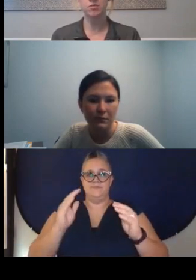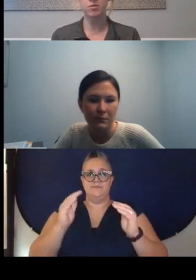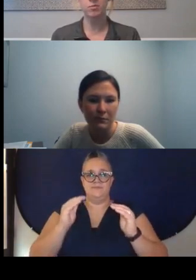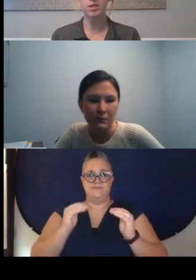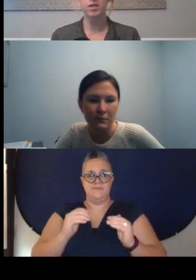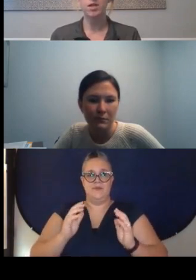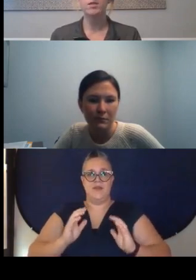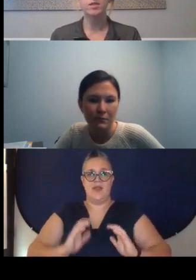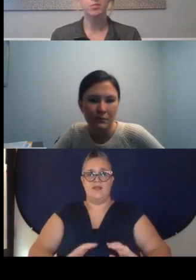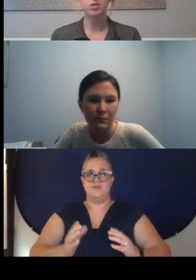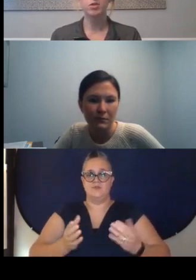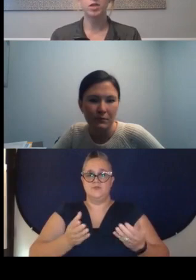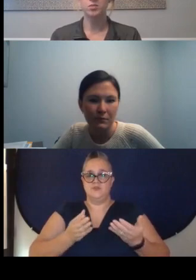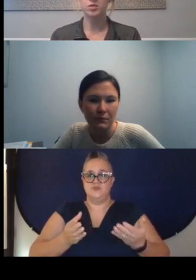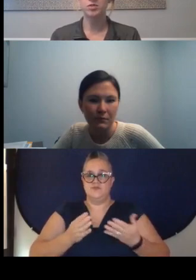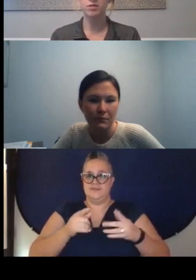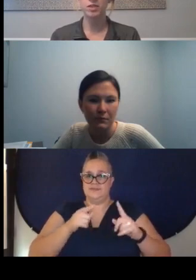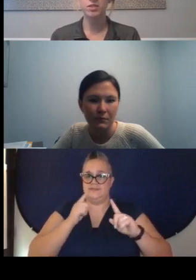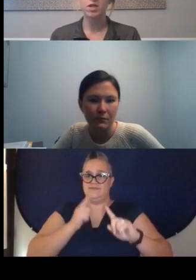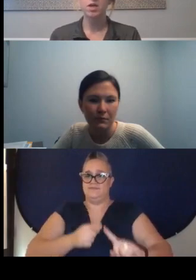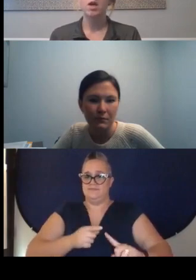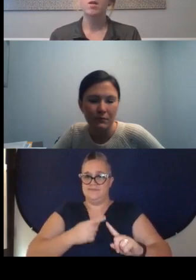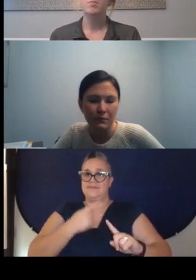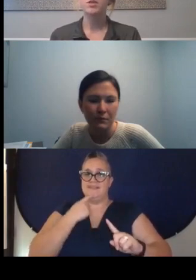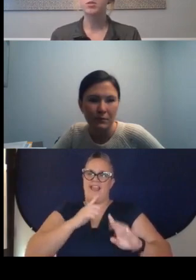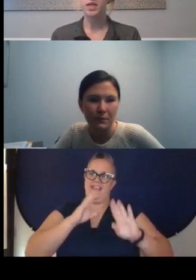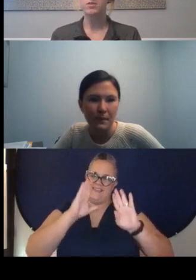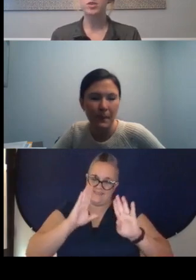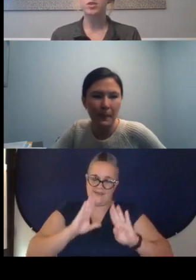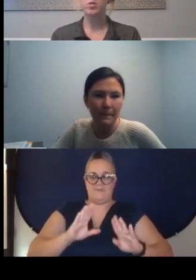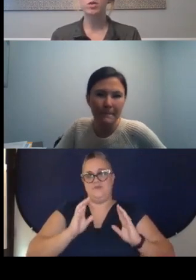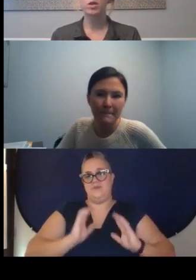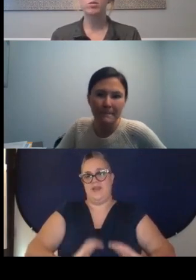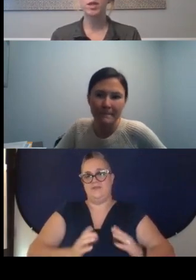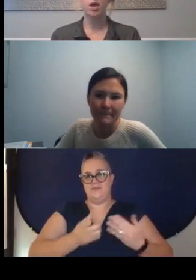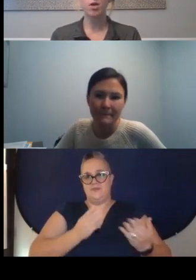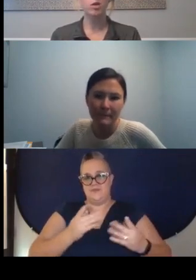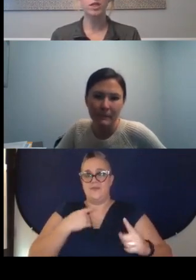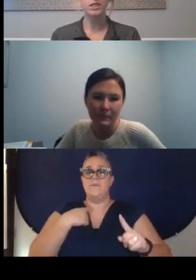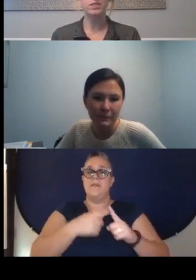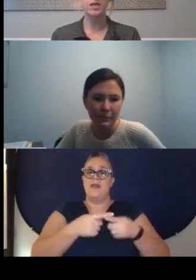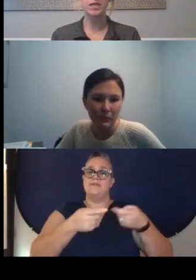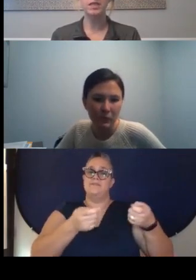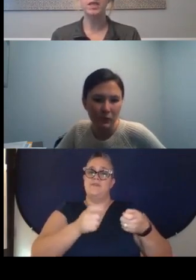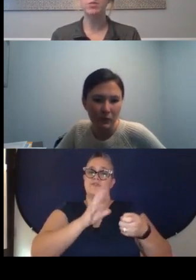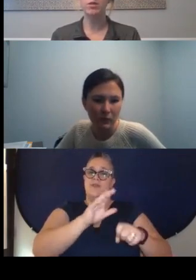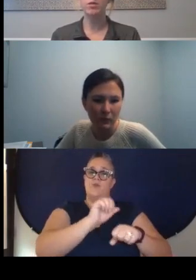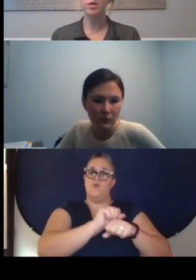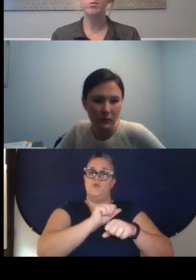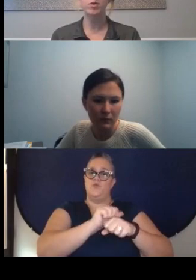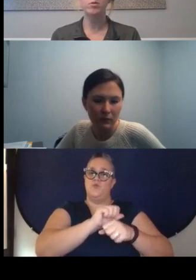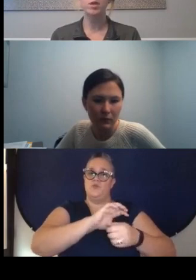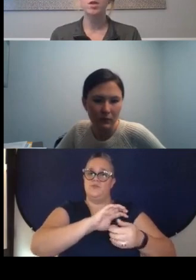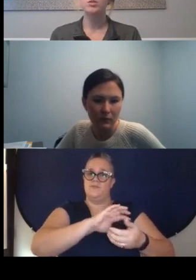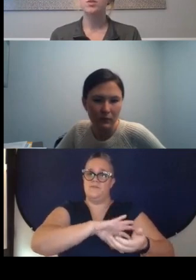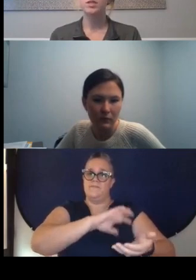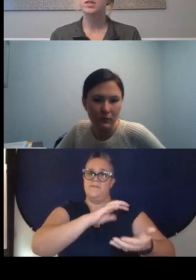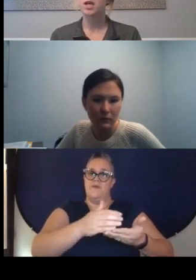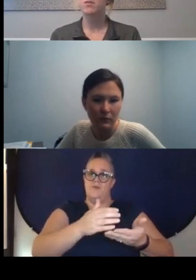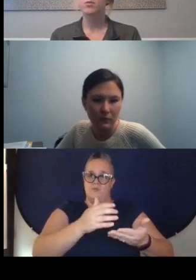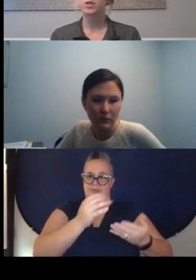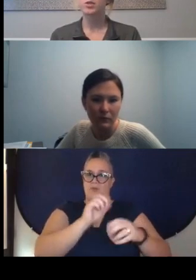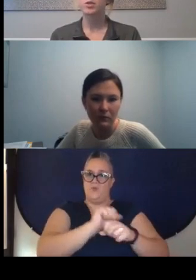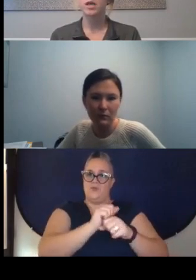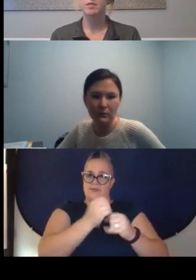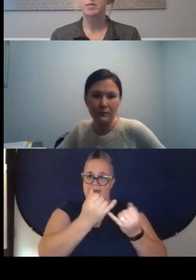sure that they're performing exceptional customer service, that they're managing their workload. They are working independently while they're on the road. So they